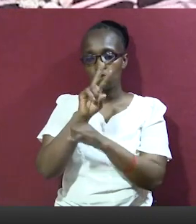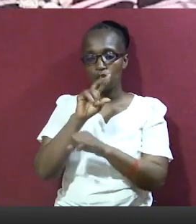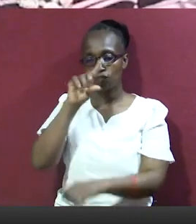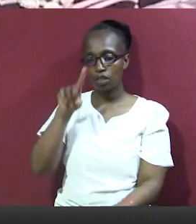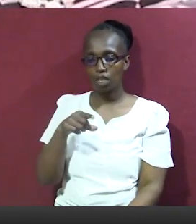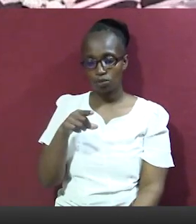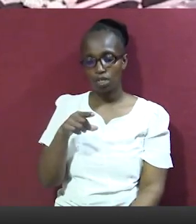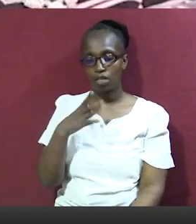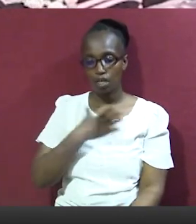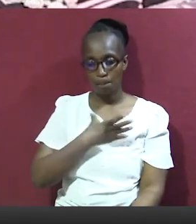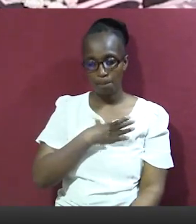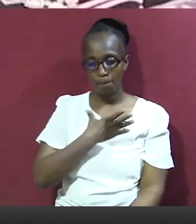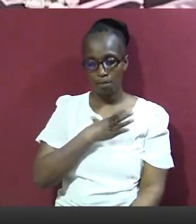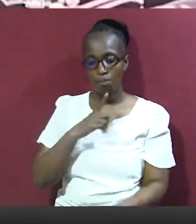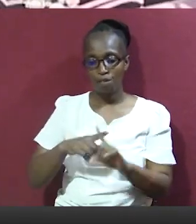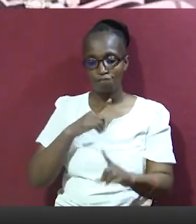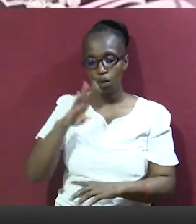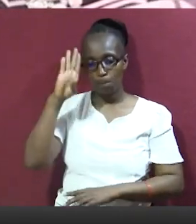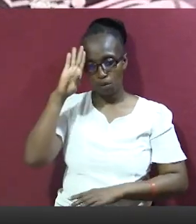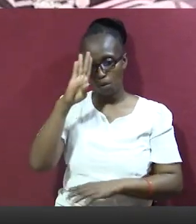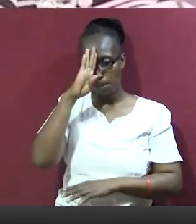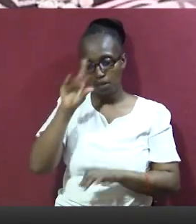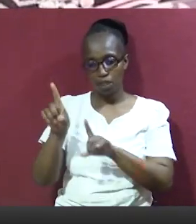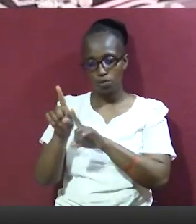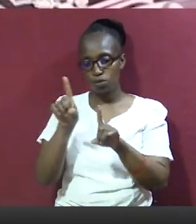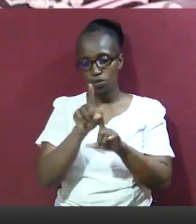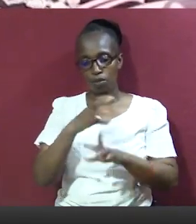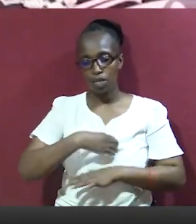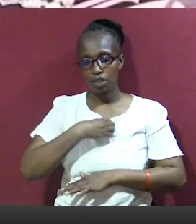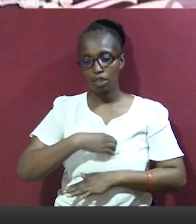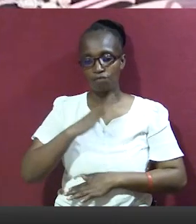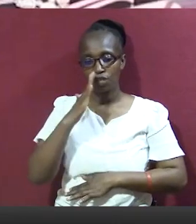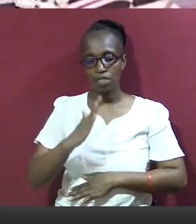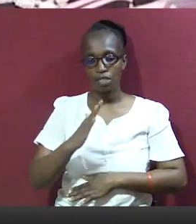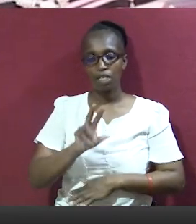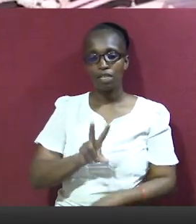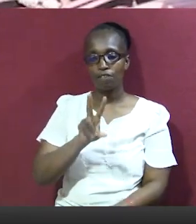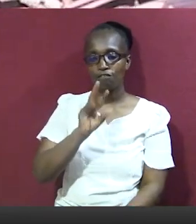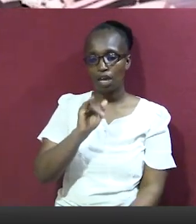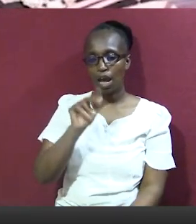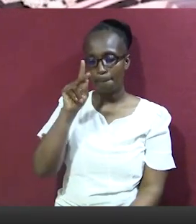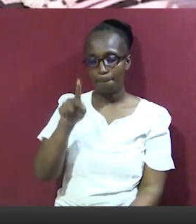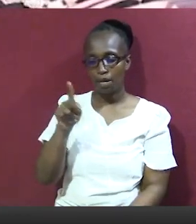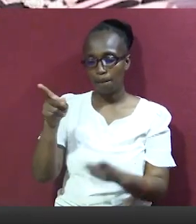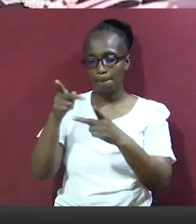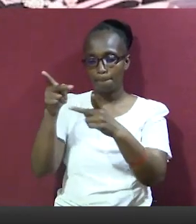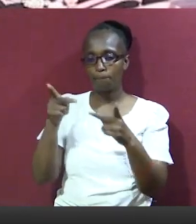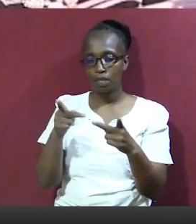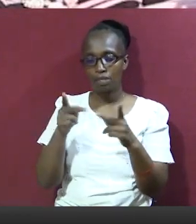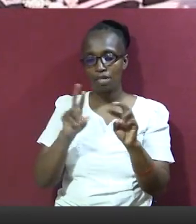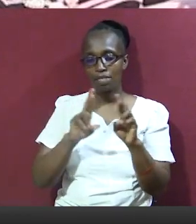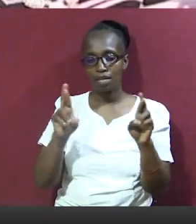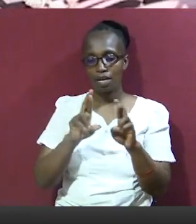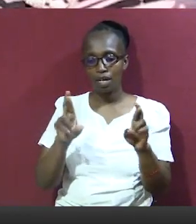12,700 residents of Bungoma as well as visitors. And then the VIP pavilion is equally